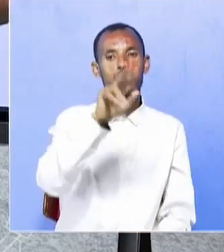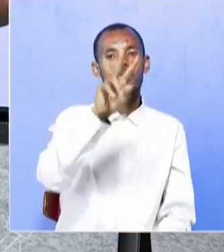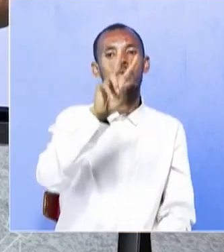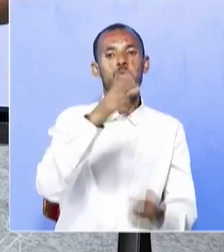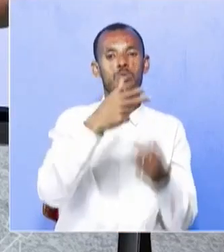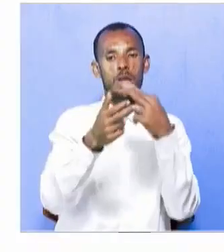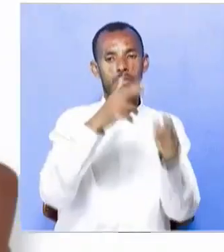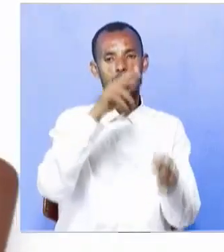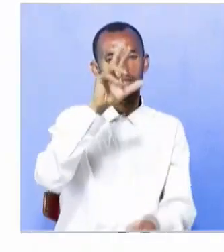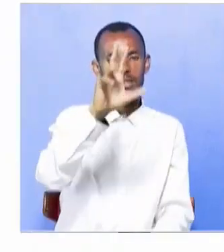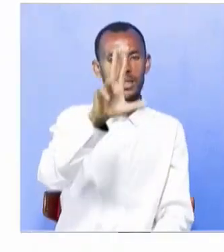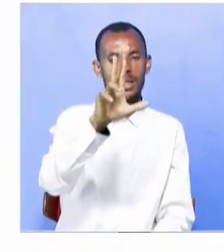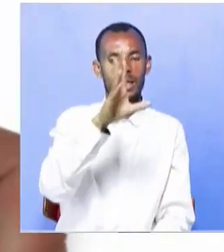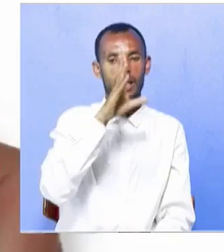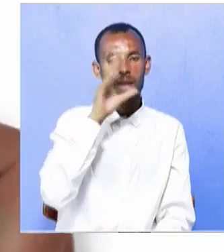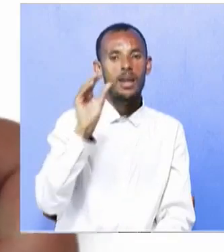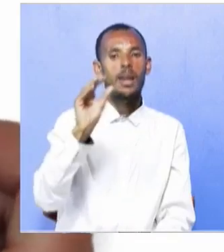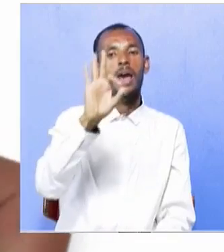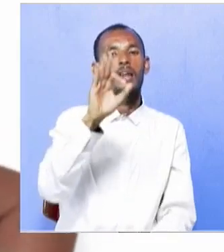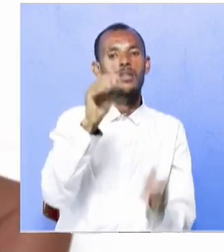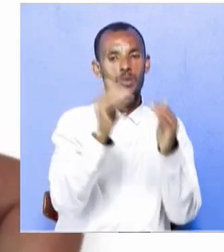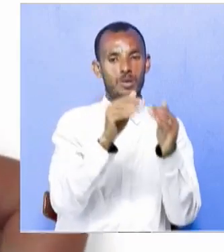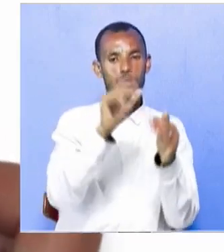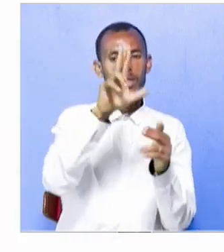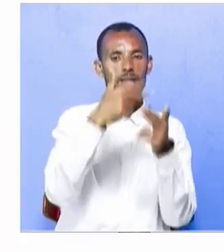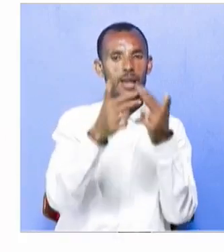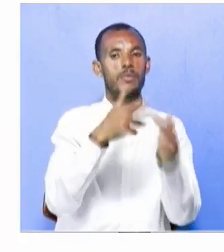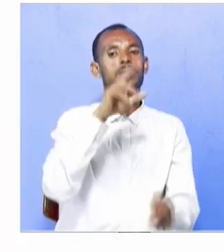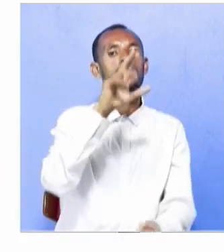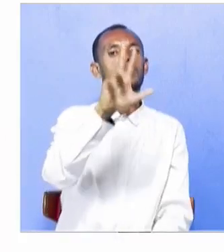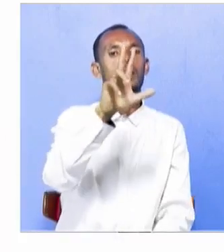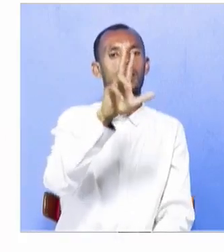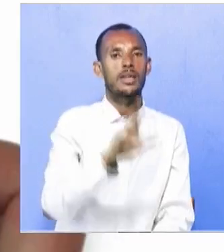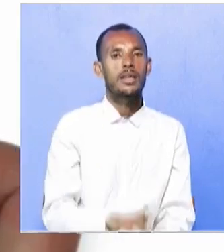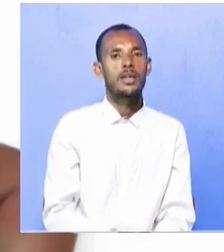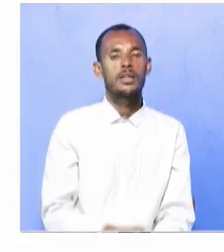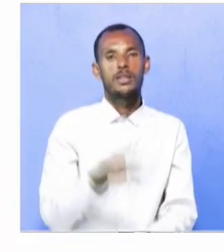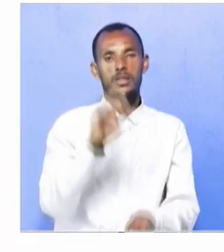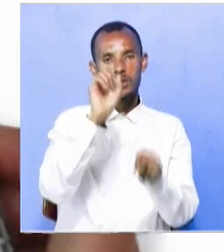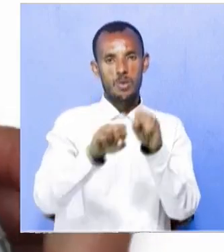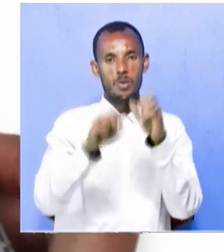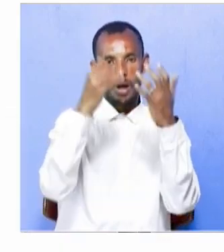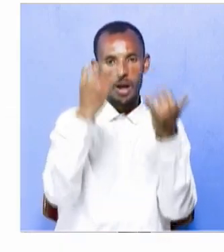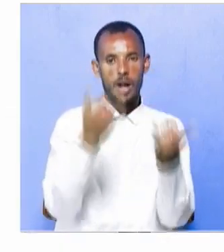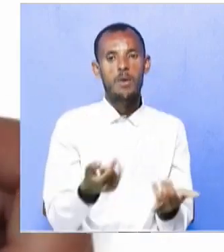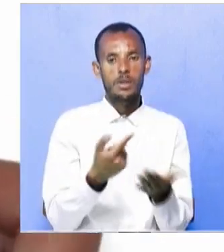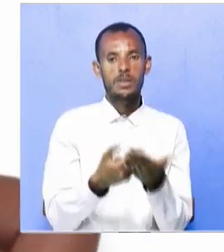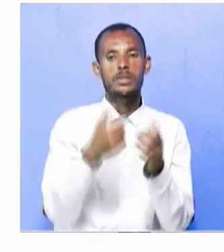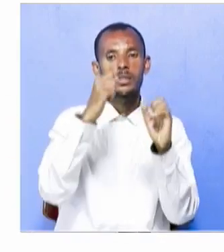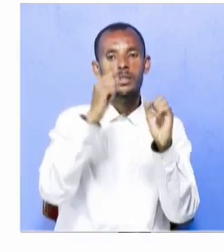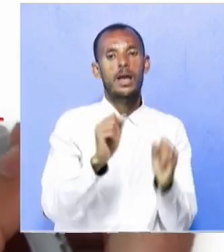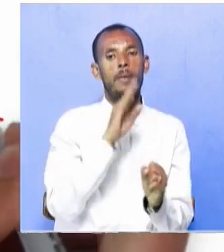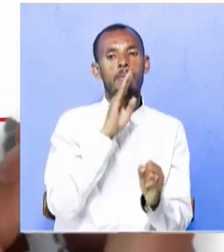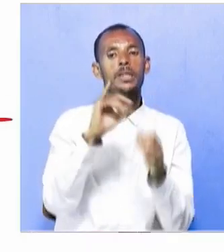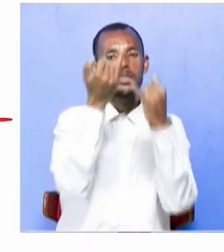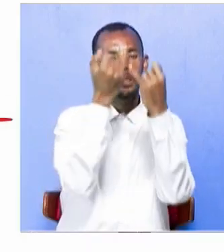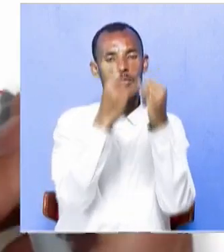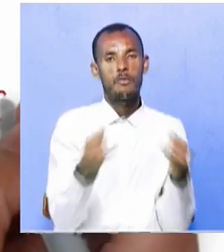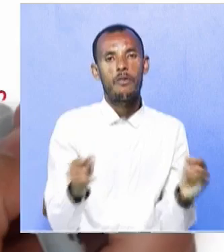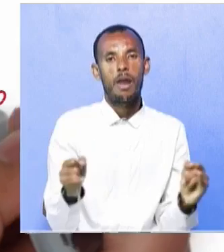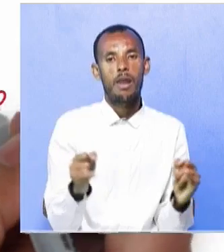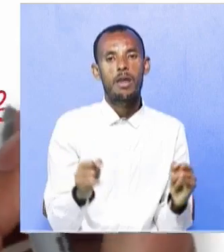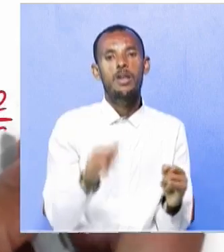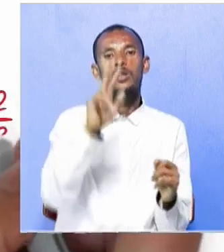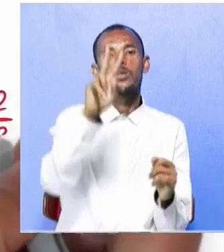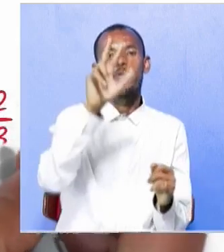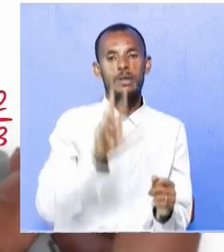times 3, and 9 is the same as 3 times 3. So now this can be simplified to